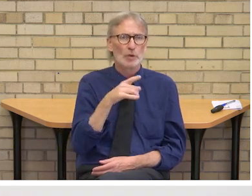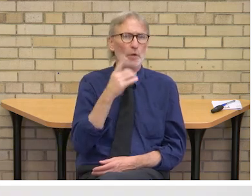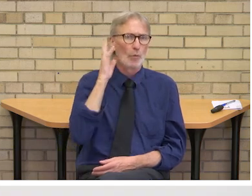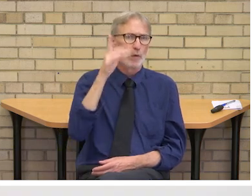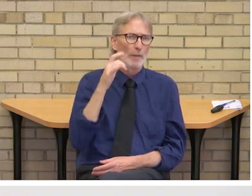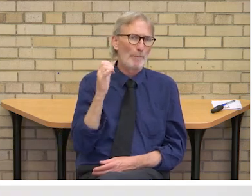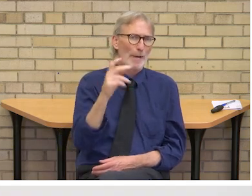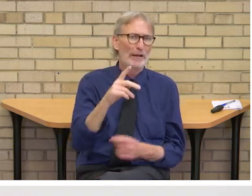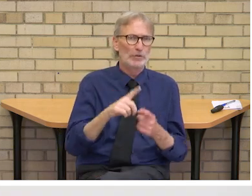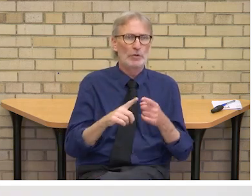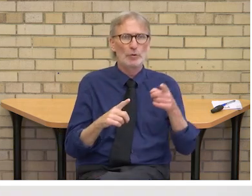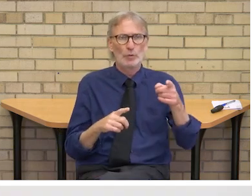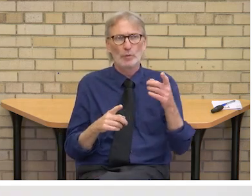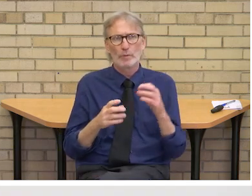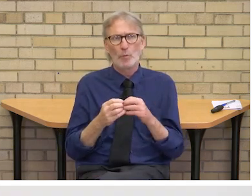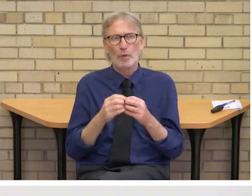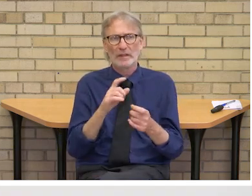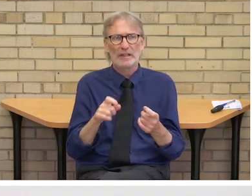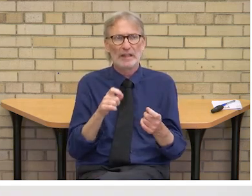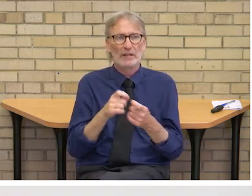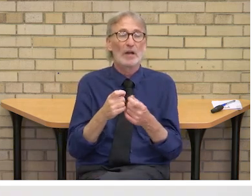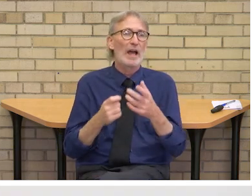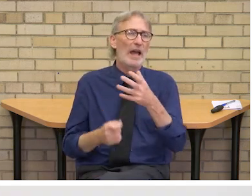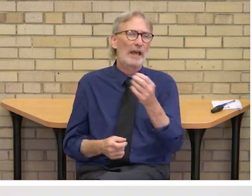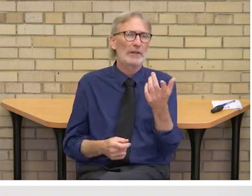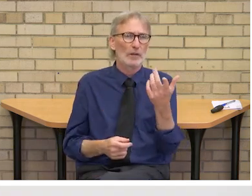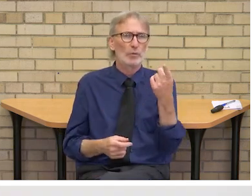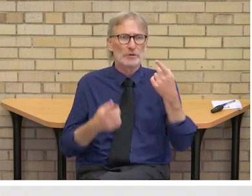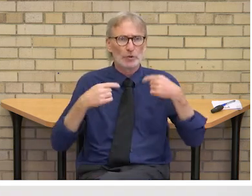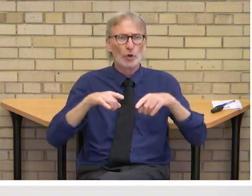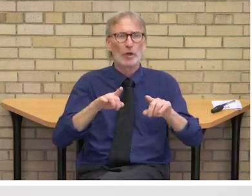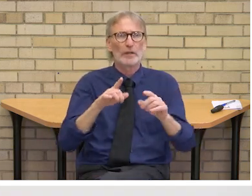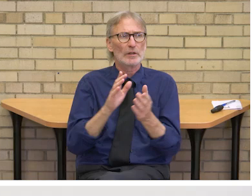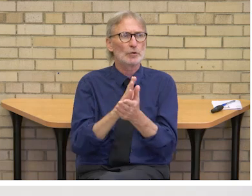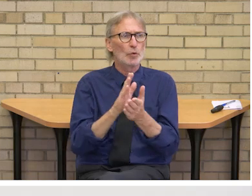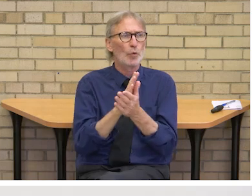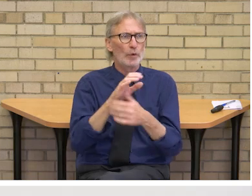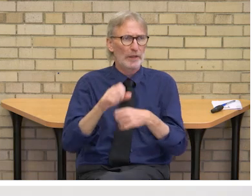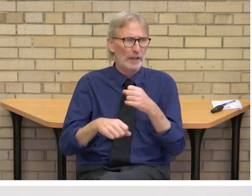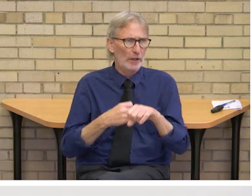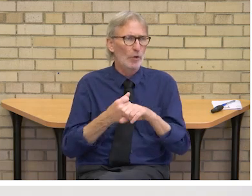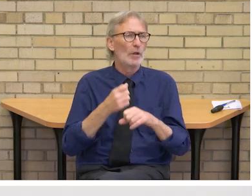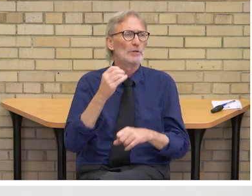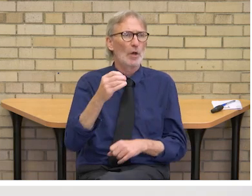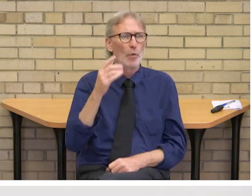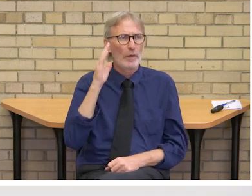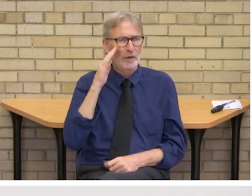more detail. I don't have the exact. And during the school year. It was during the school year to make sure that we captured,